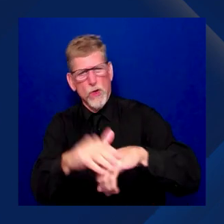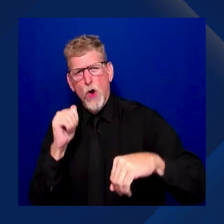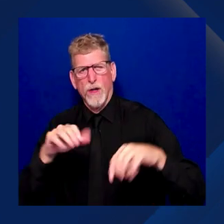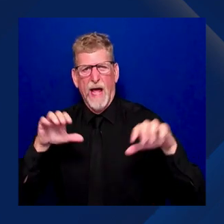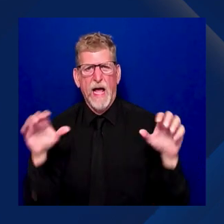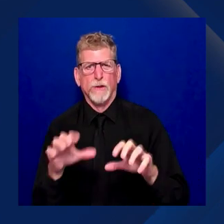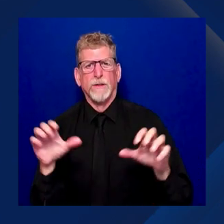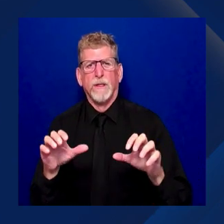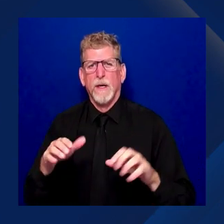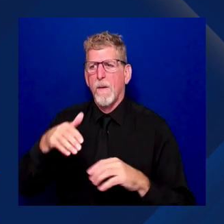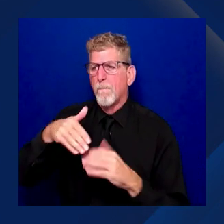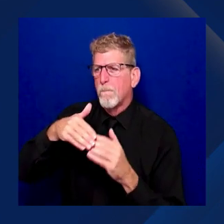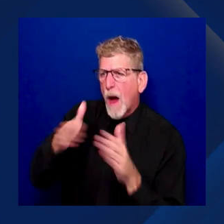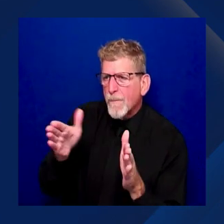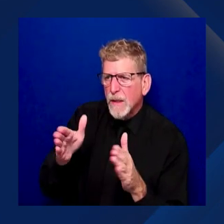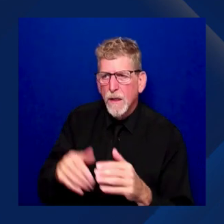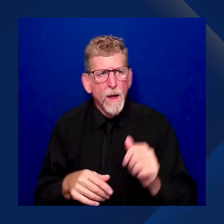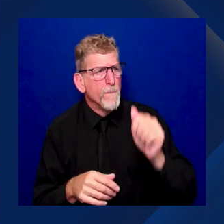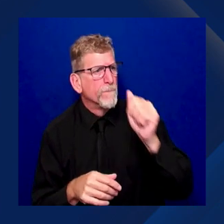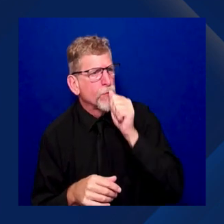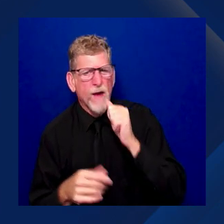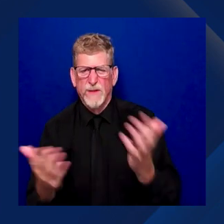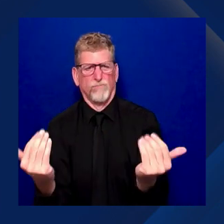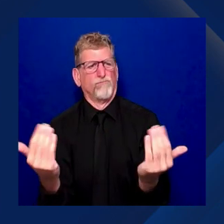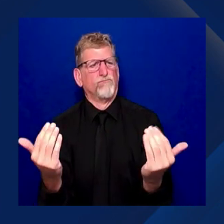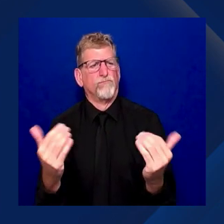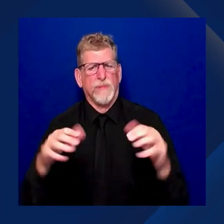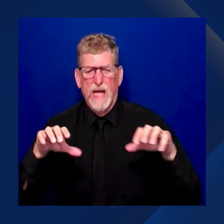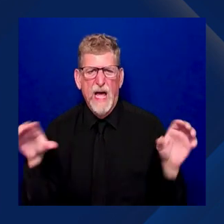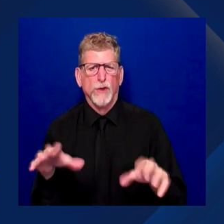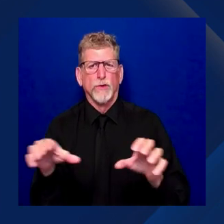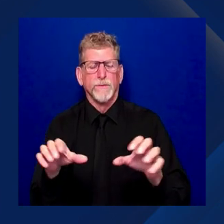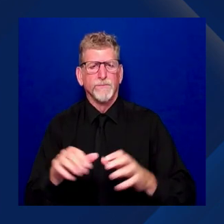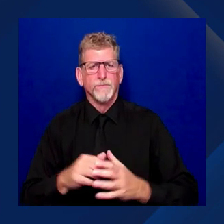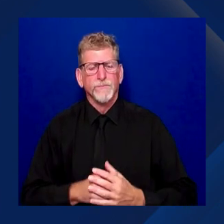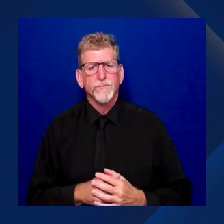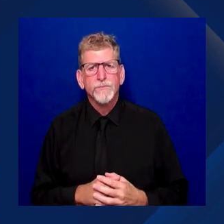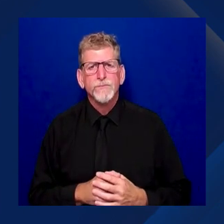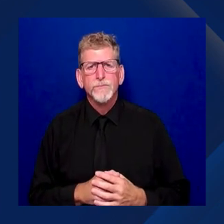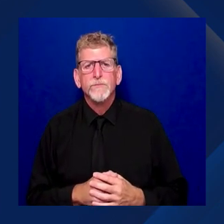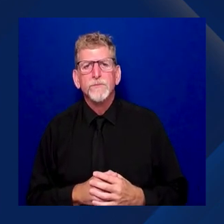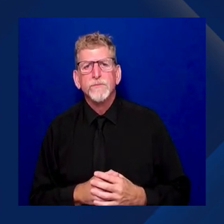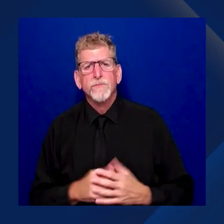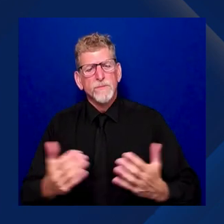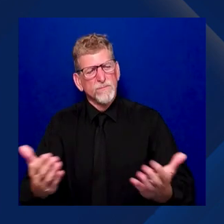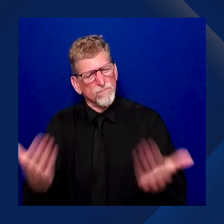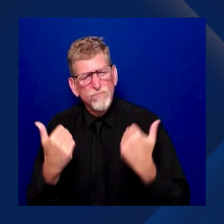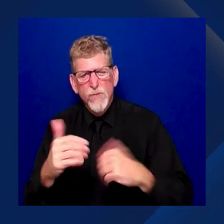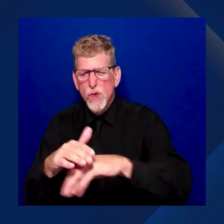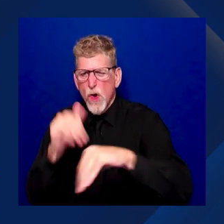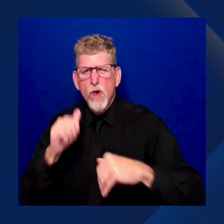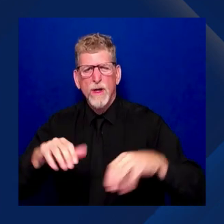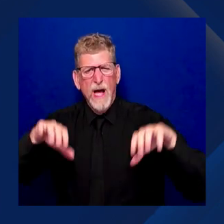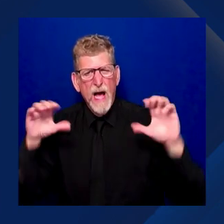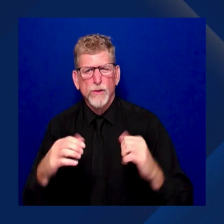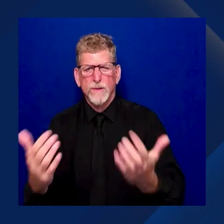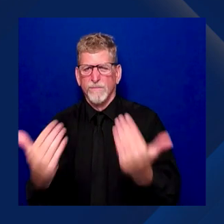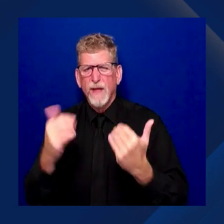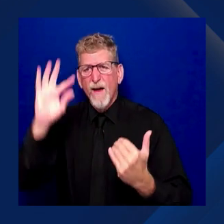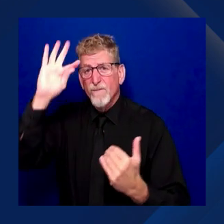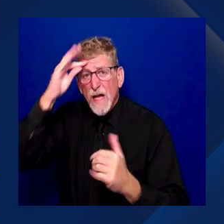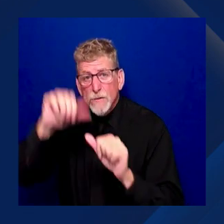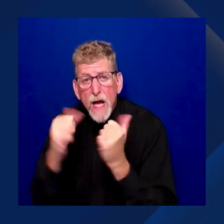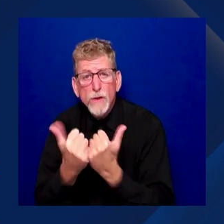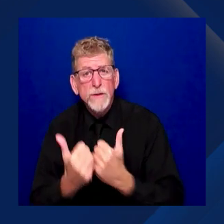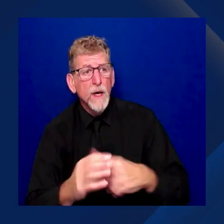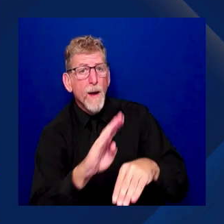private sector. Through this call to action, federal agencies, businesses, and nonprofits